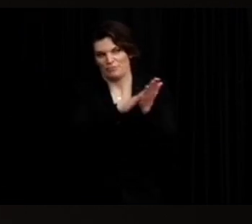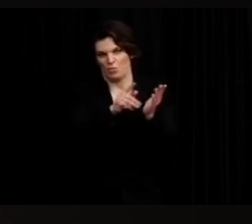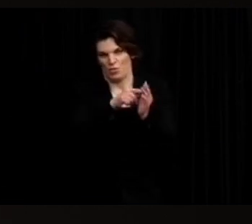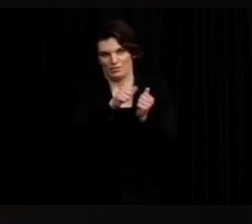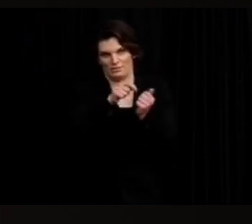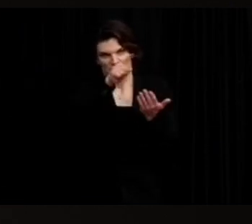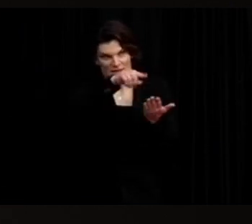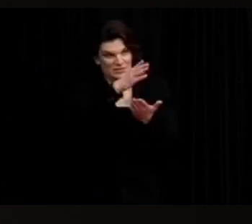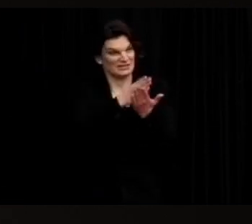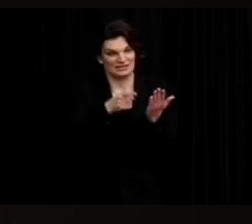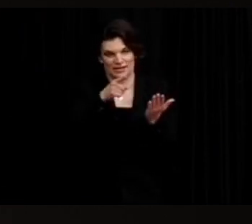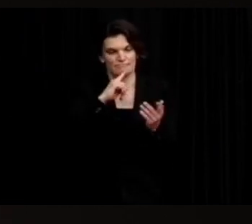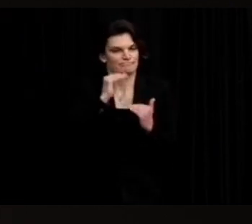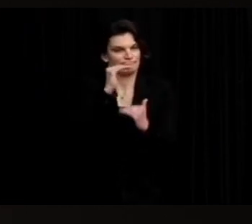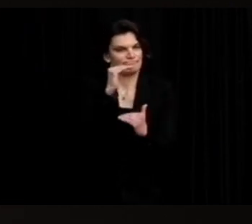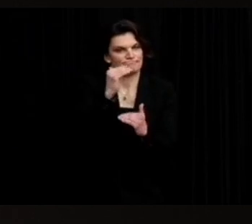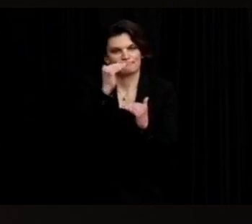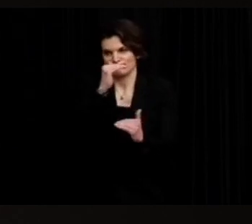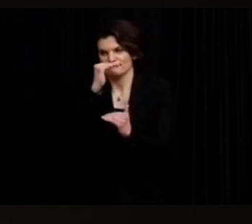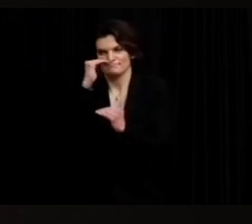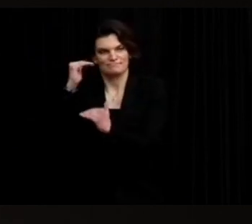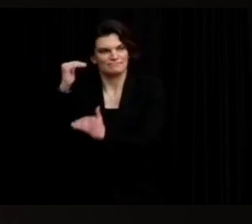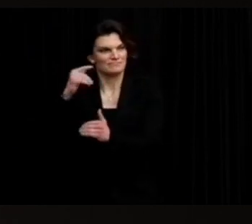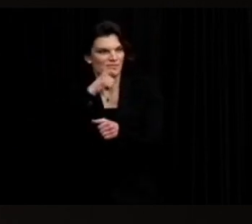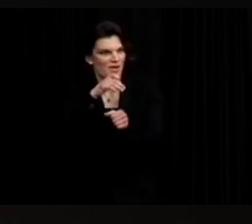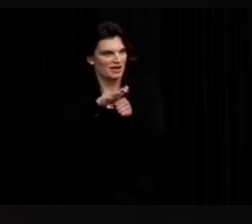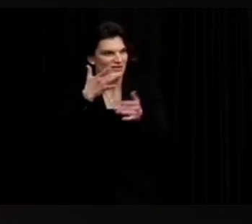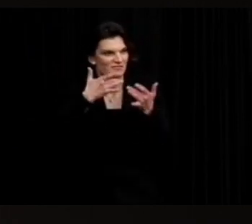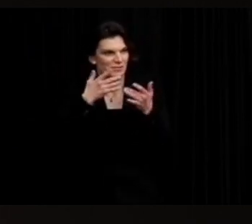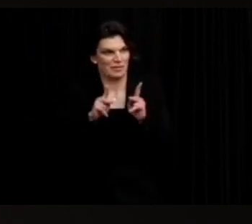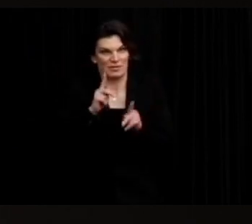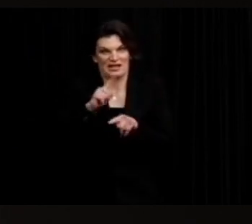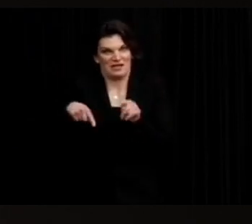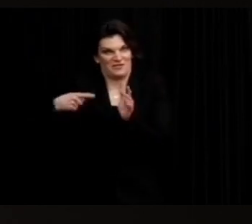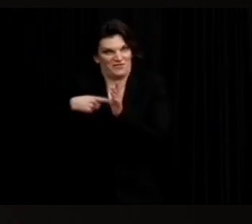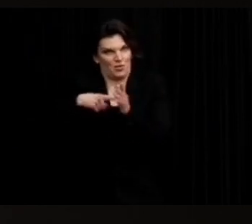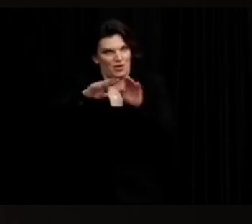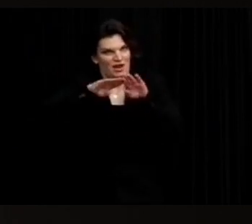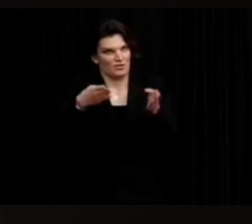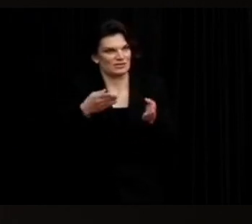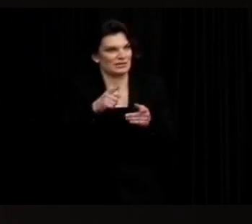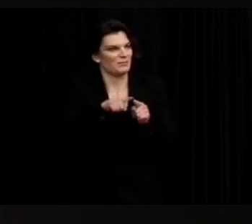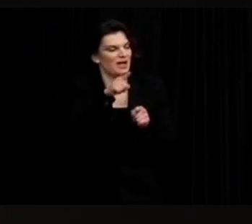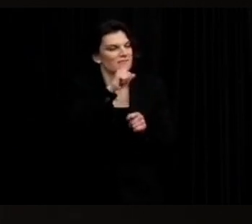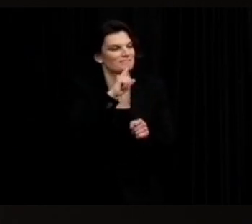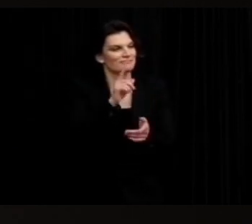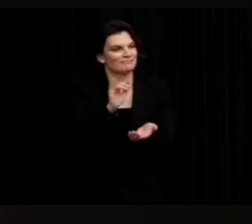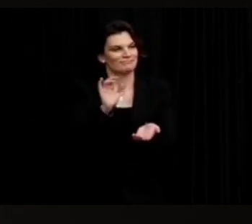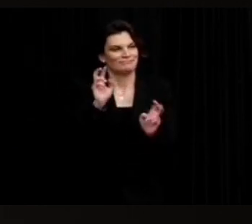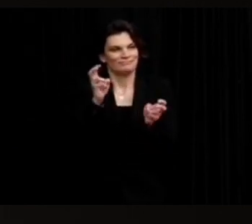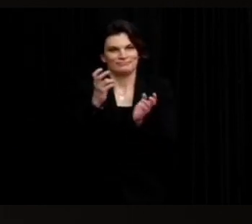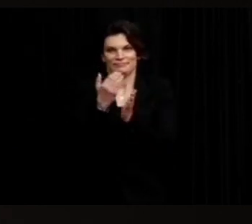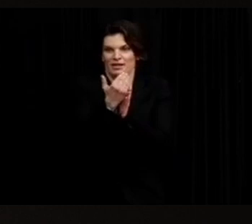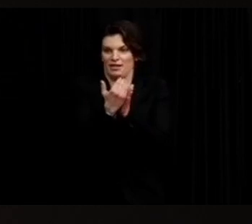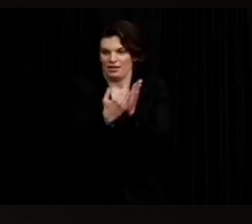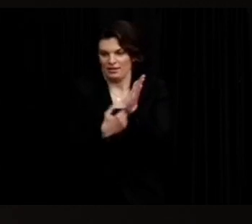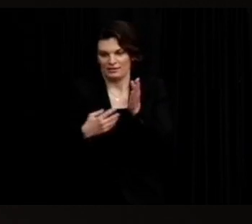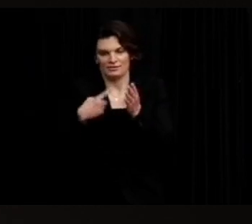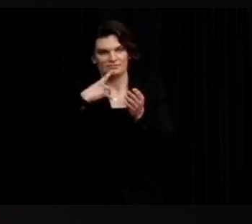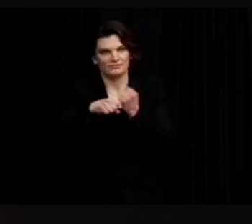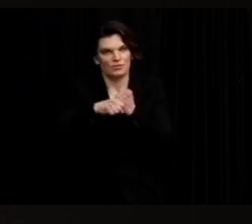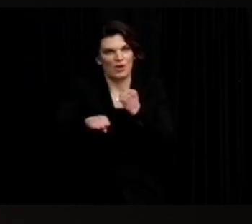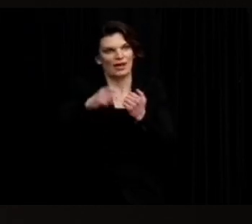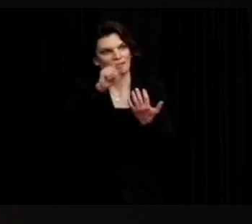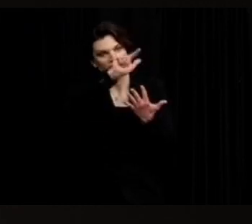folks who can't afford housing and need these vouchers and can't have years-long wait lists for them.